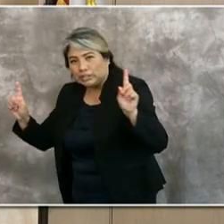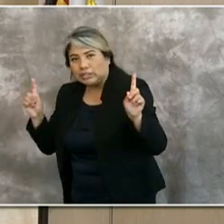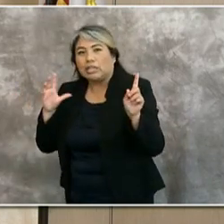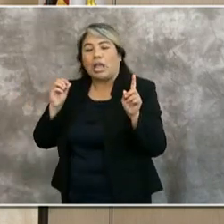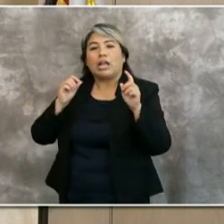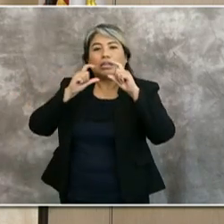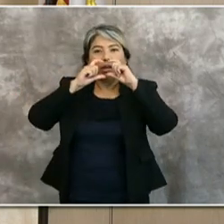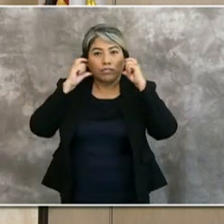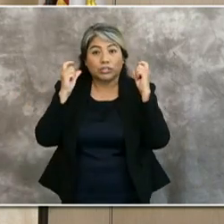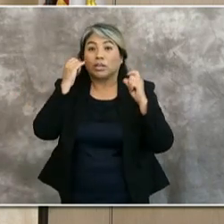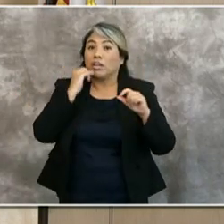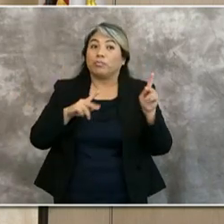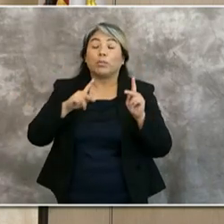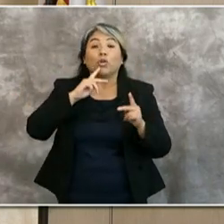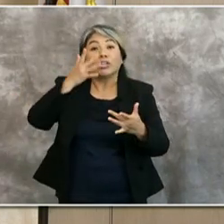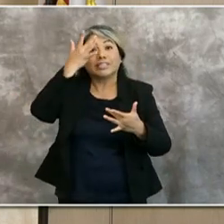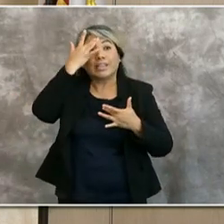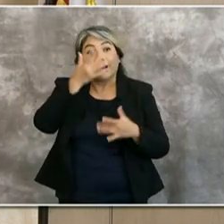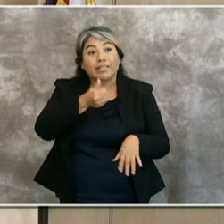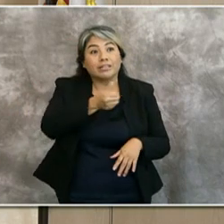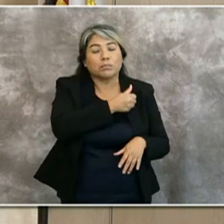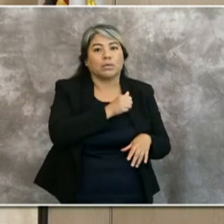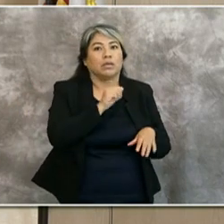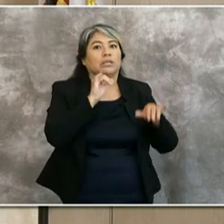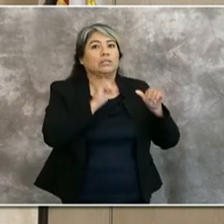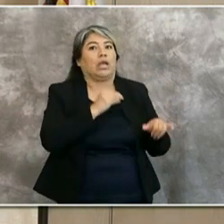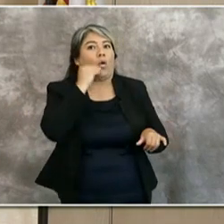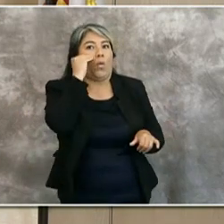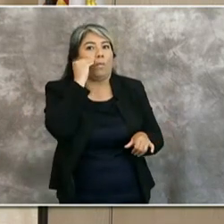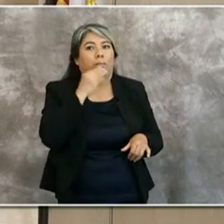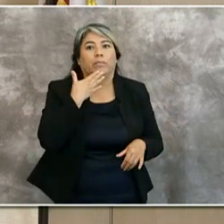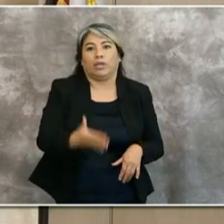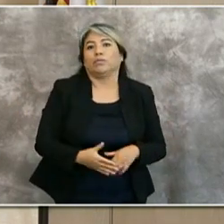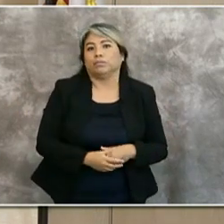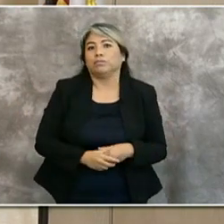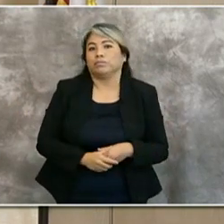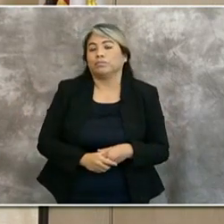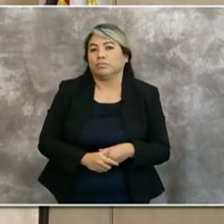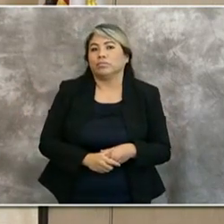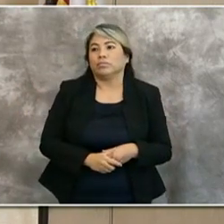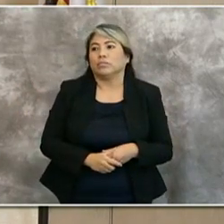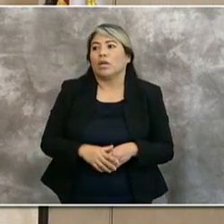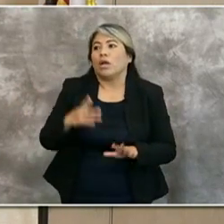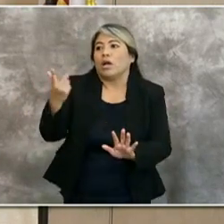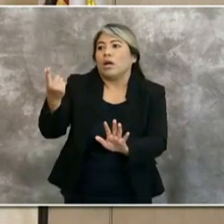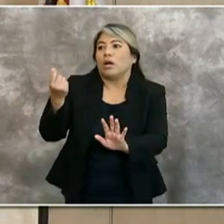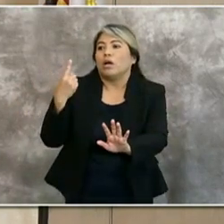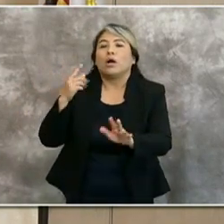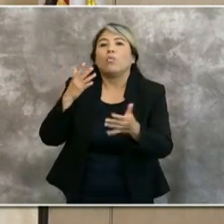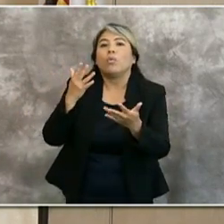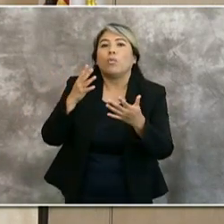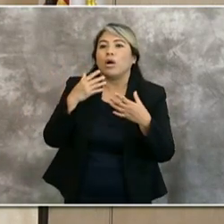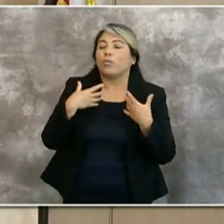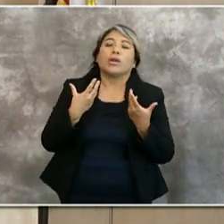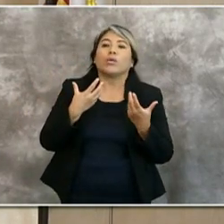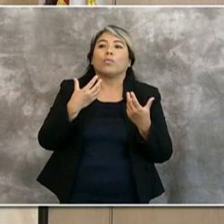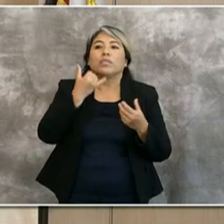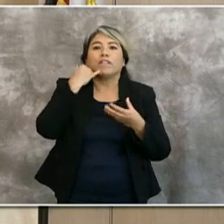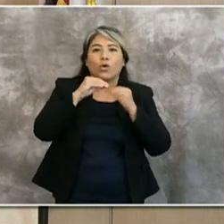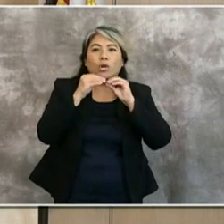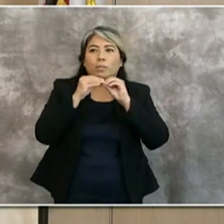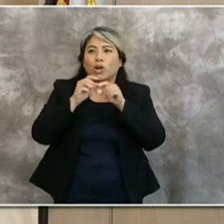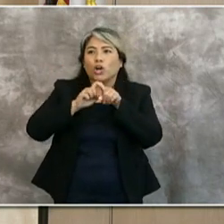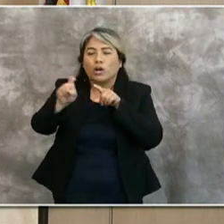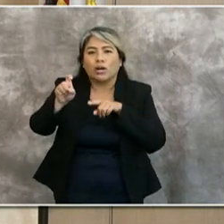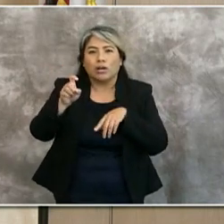and facial coverings, if people are sick, stay home. Thank you. Will the Healthy Compliance Hotline that's in the